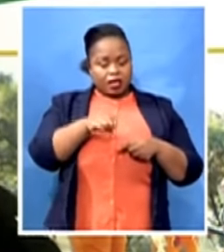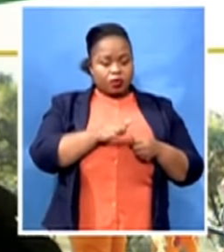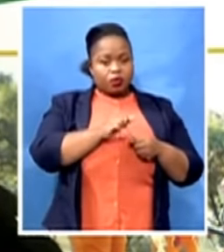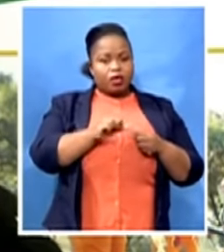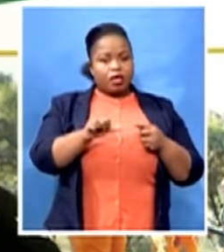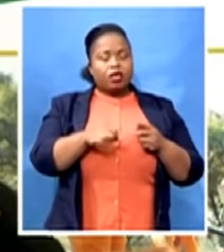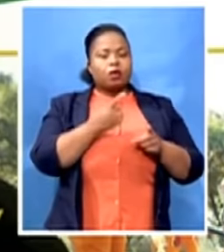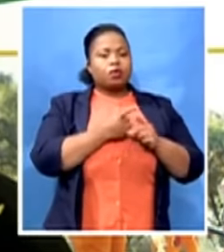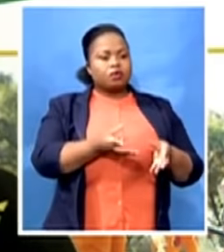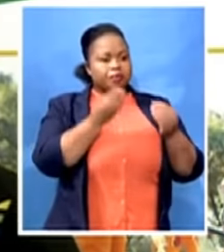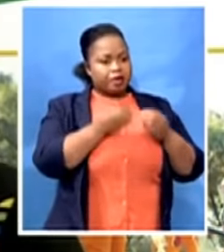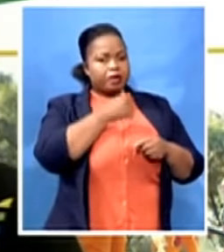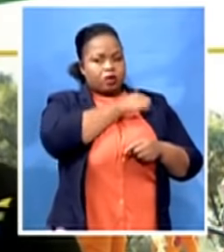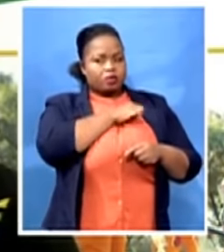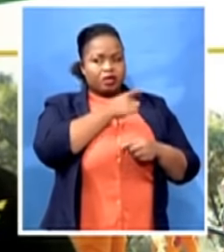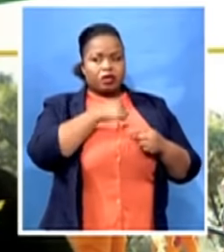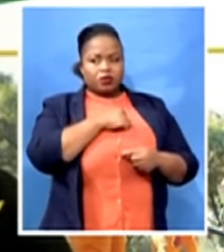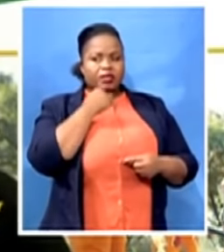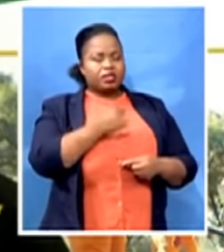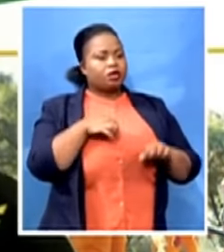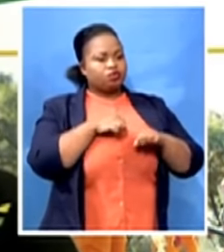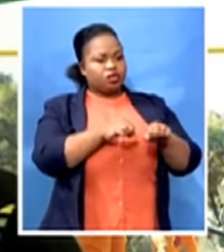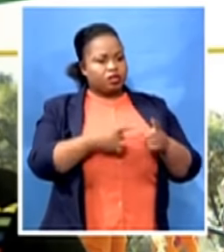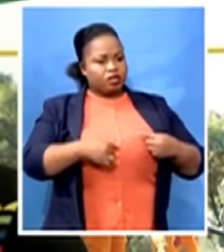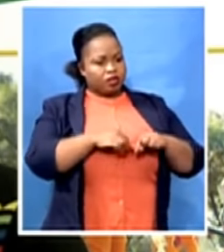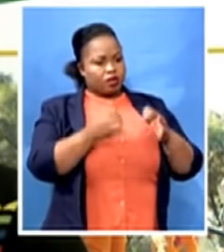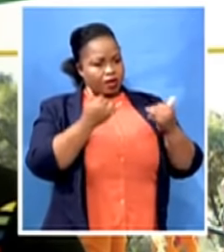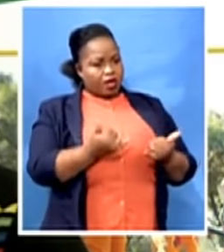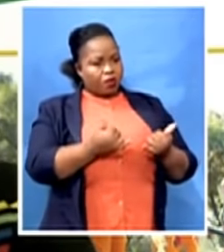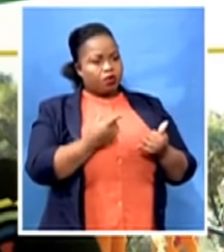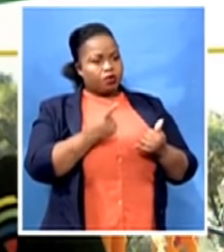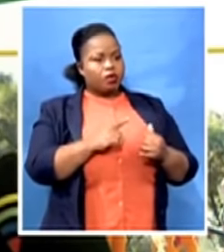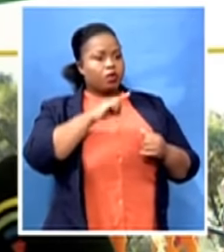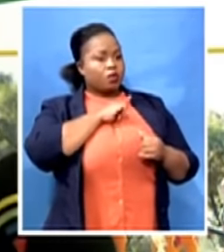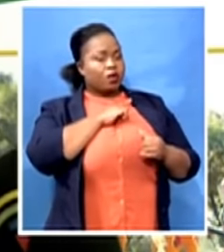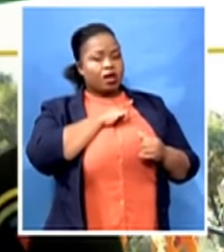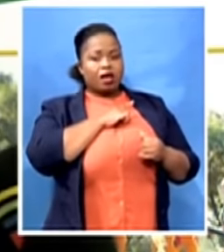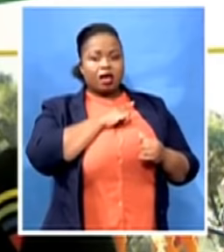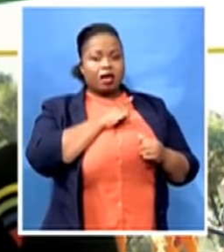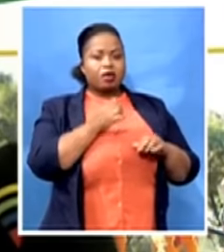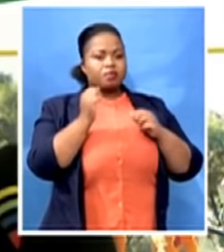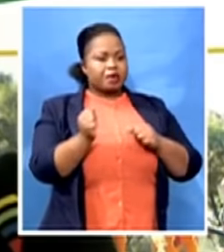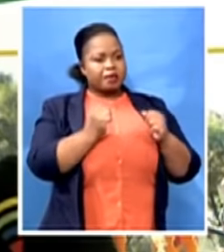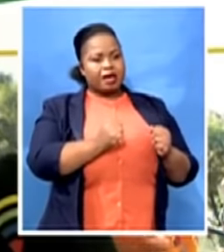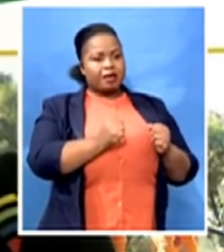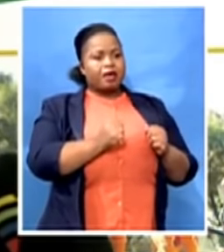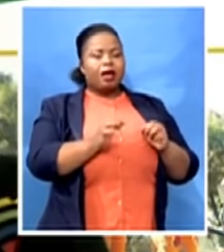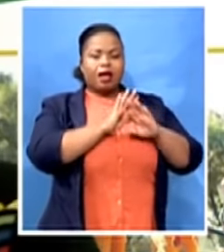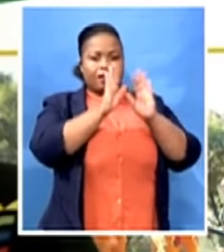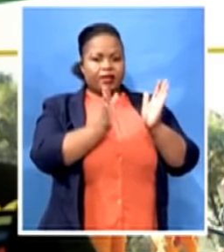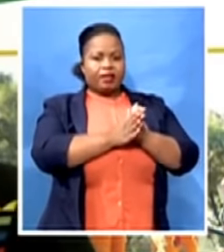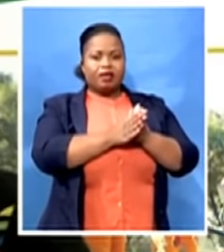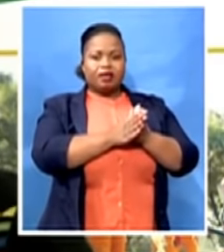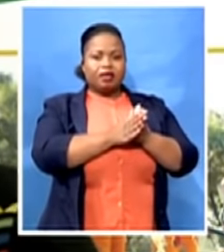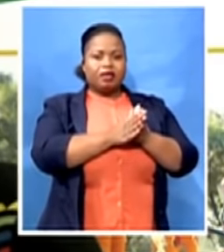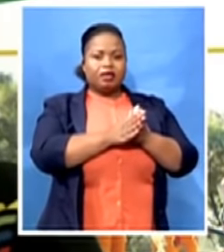our strategy now would move. While we are not going to leave completely the testing and screening